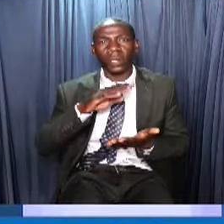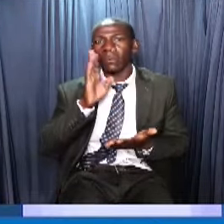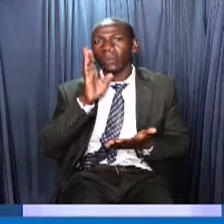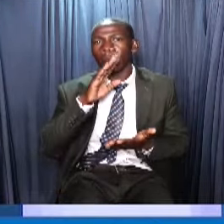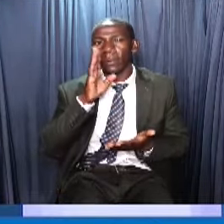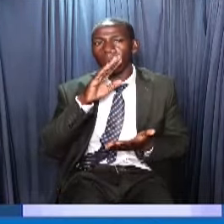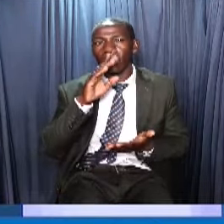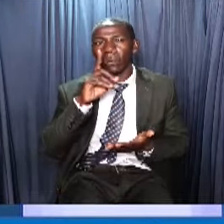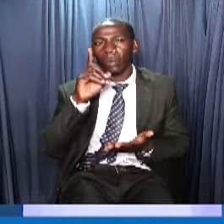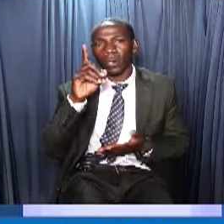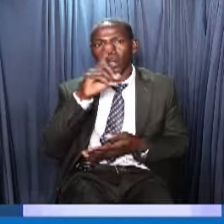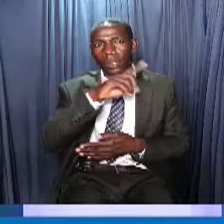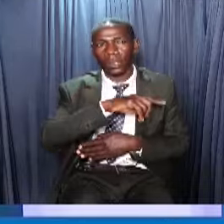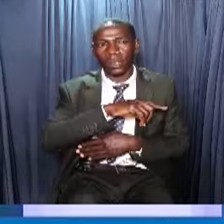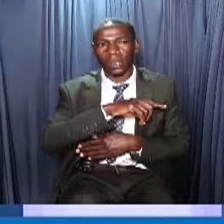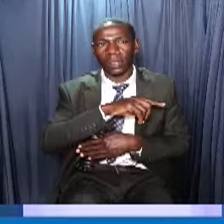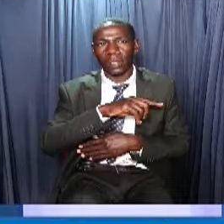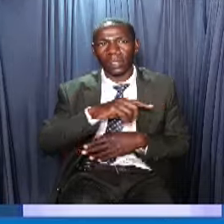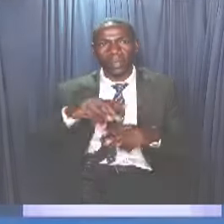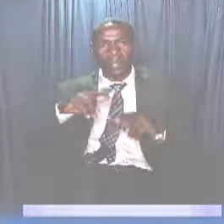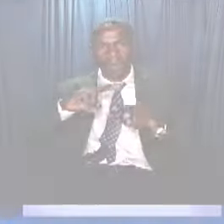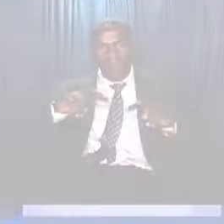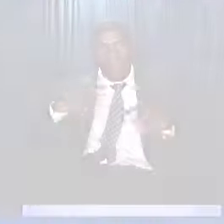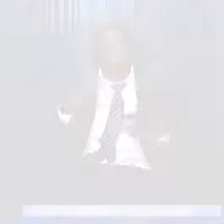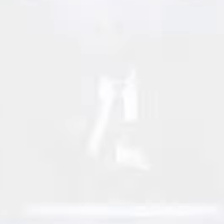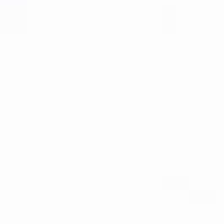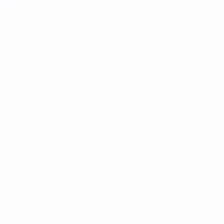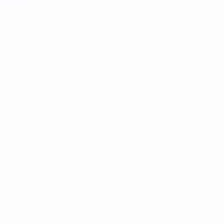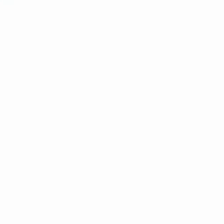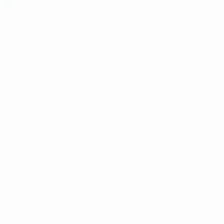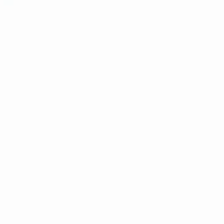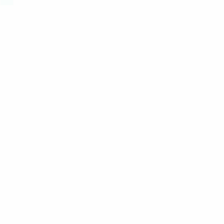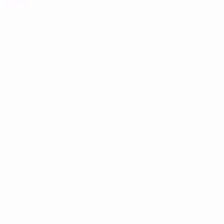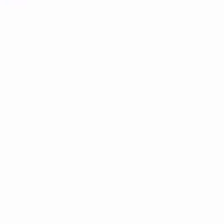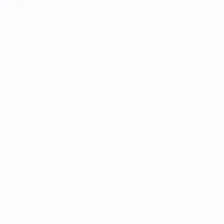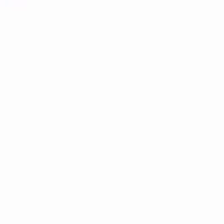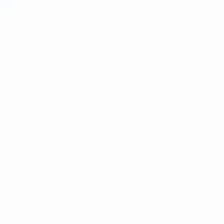they'll come and rot one day utatafuta dawa hutapata you will seek for a remedy no will work for you.